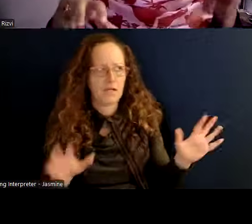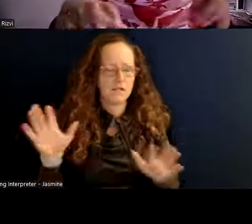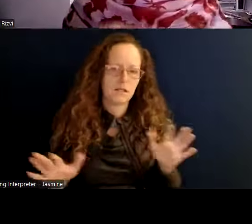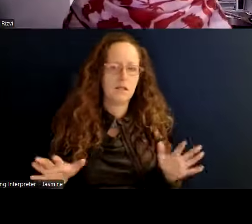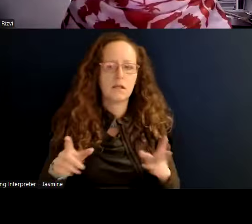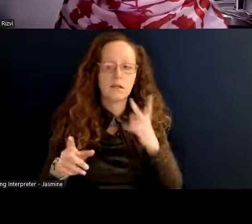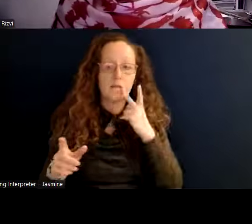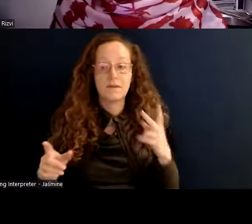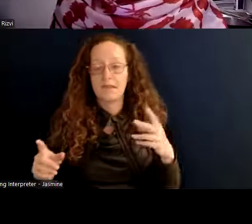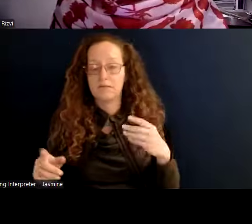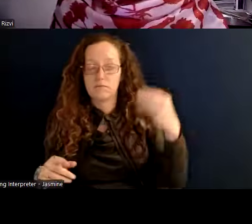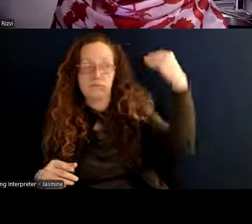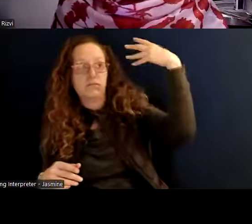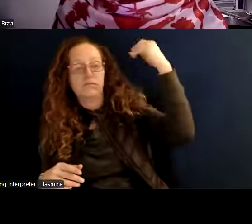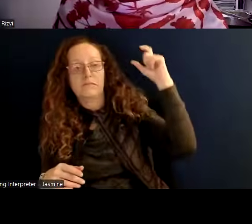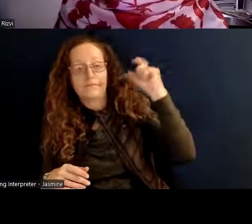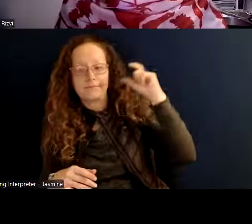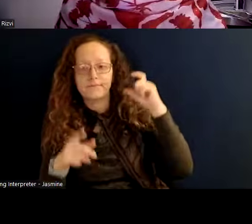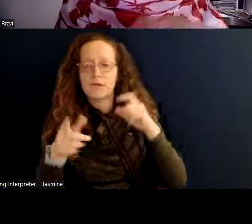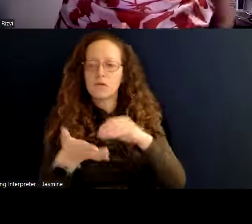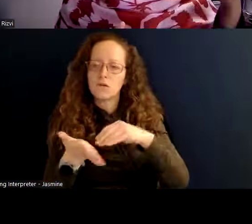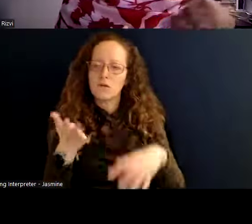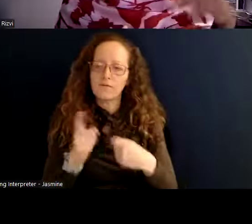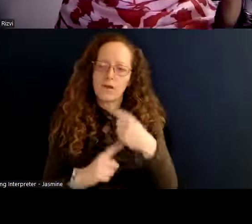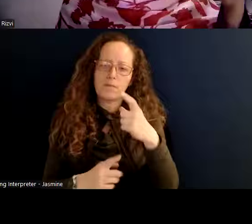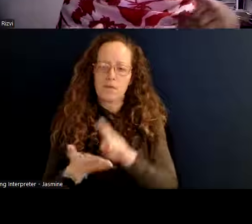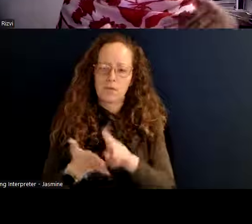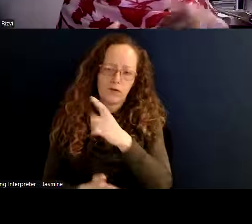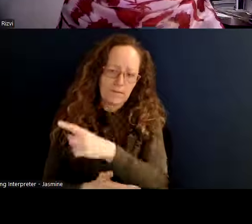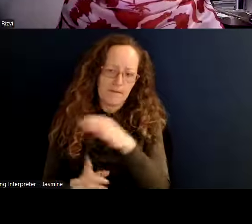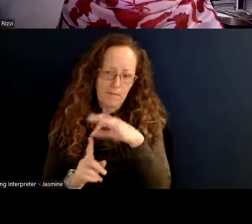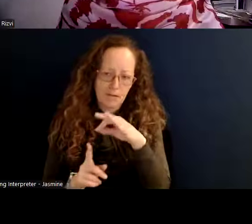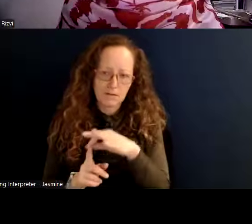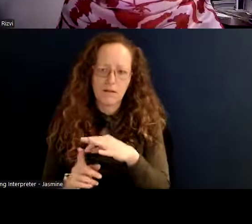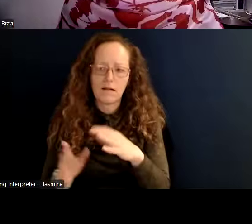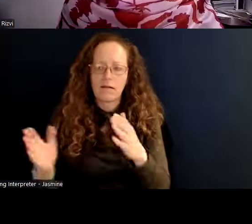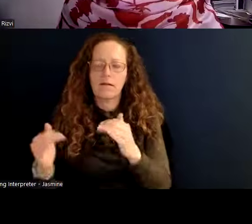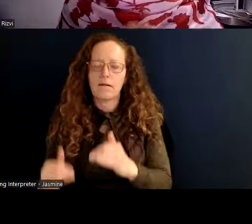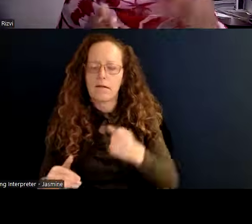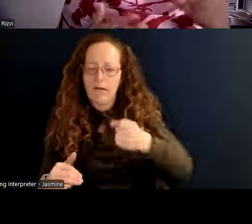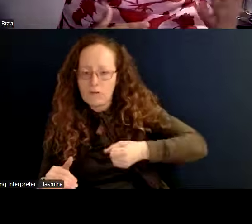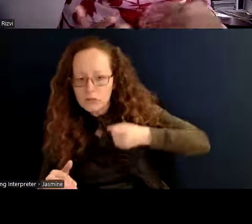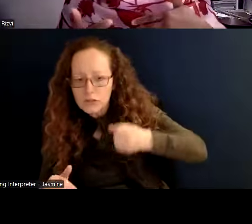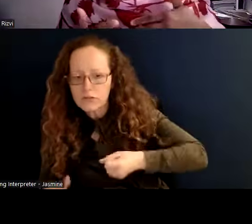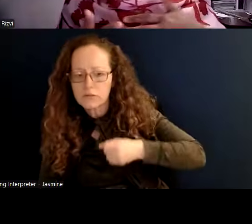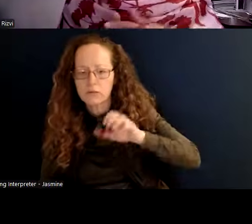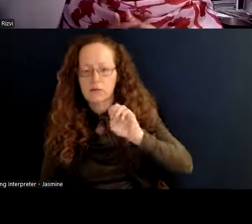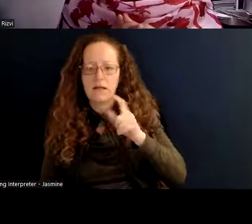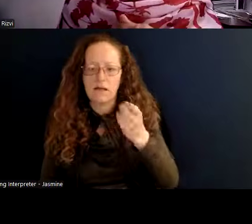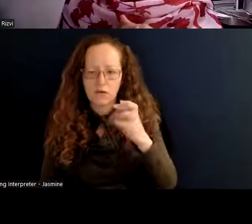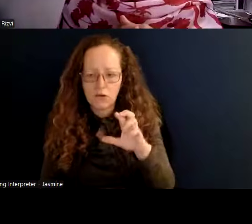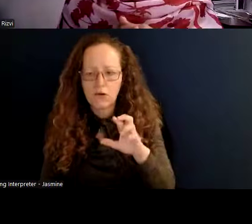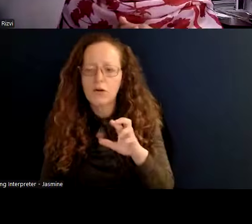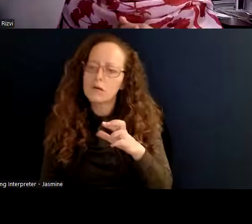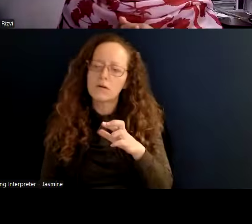are students from Shah Abdul Latif University. We have some elders right below them, and that was part of our interviews